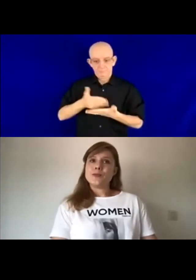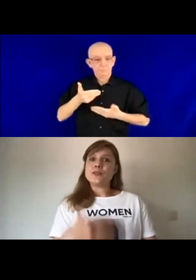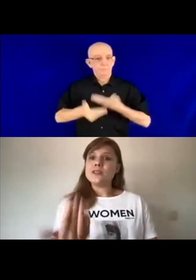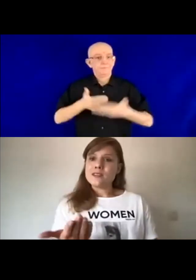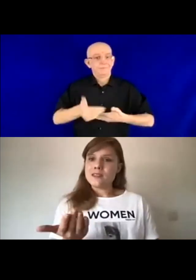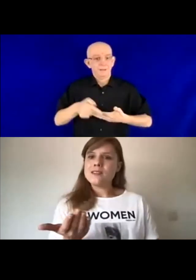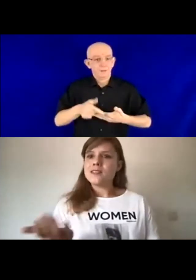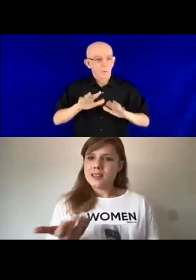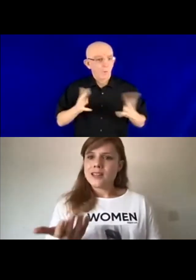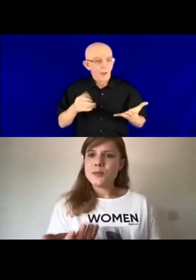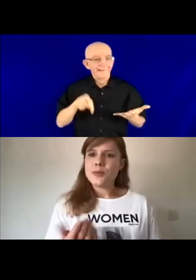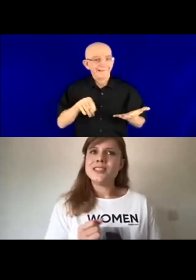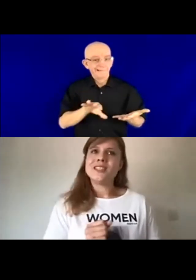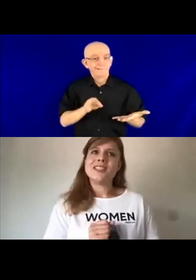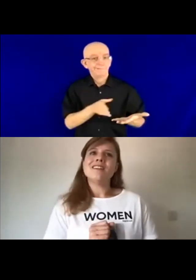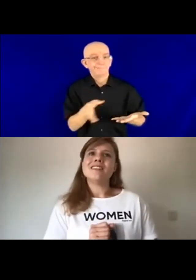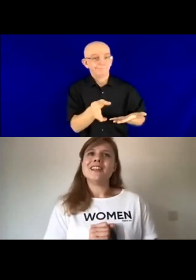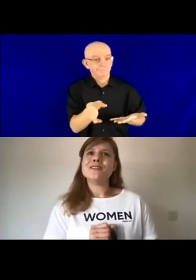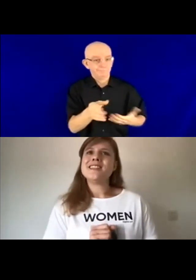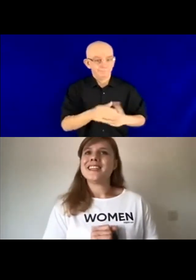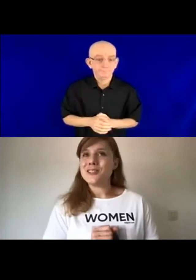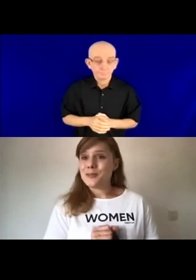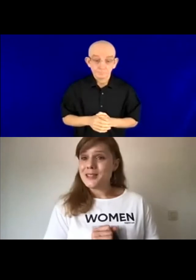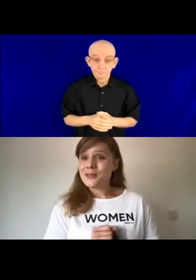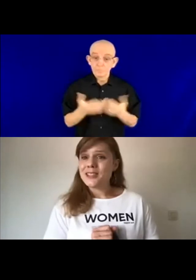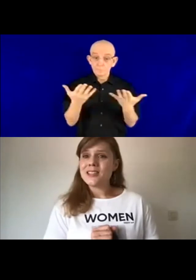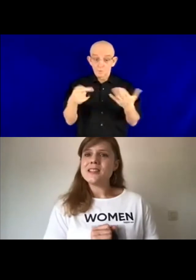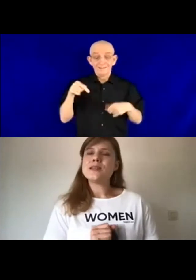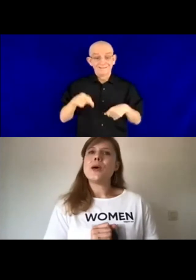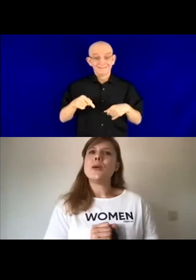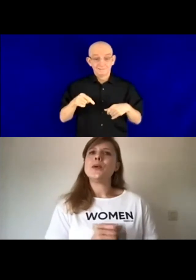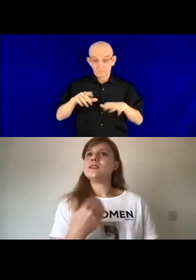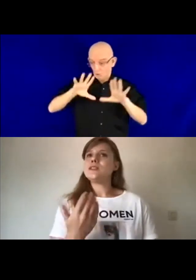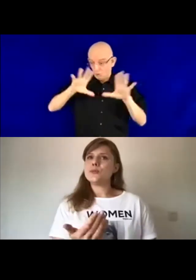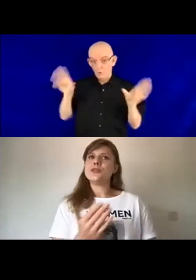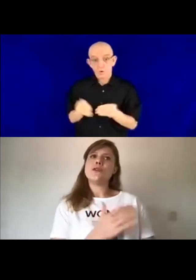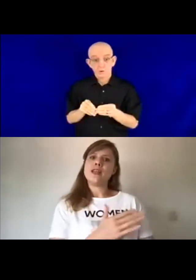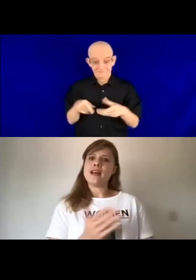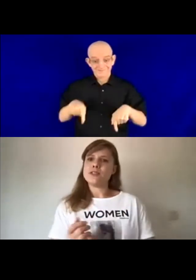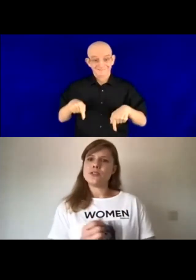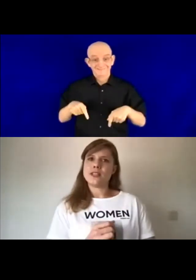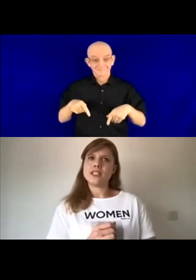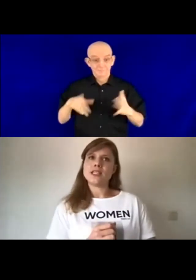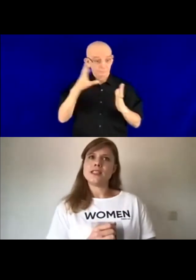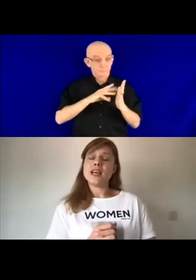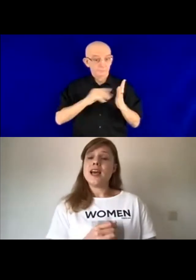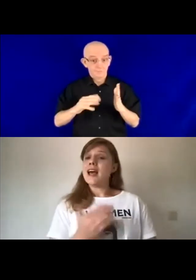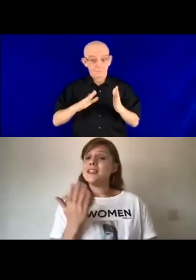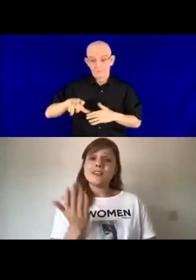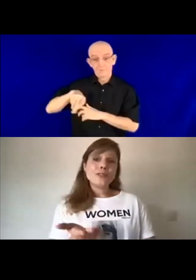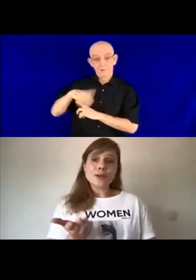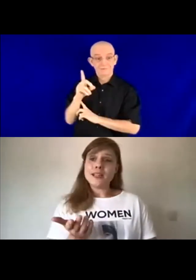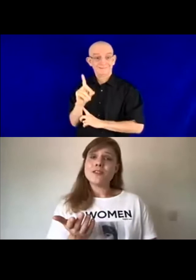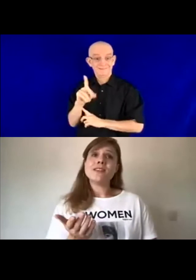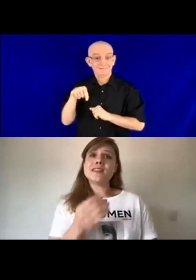So the result is a PhD on linguistic interpreting strategies with a description of 11 strategies. And